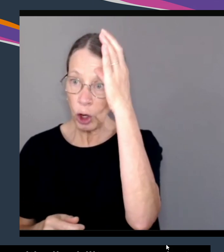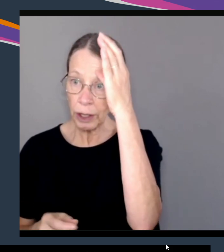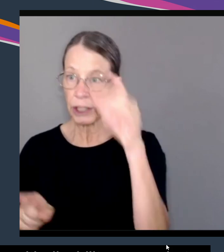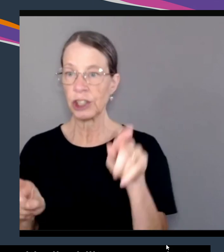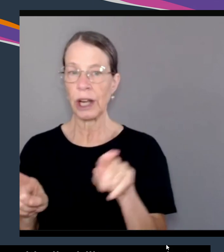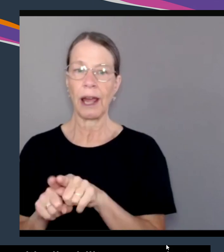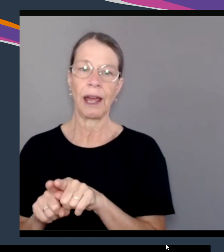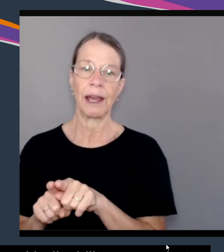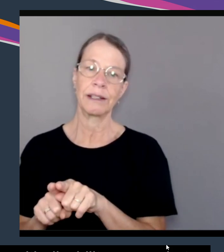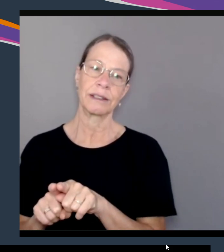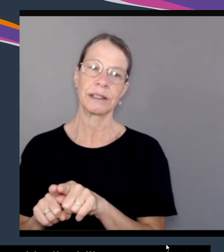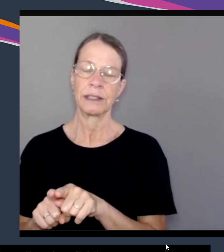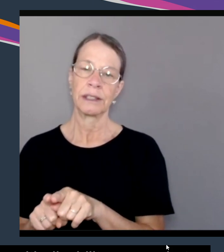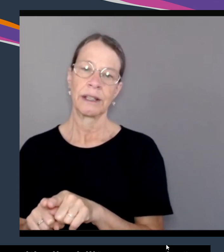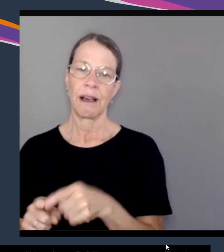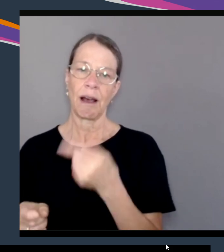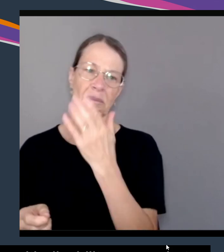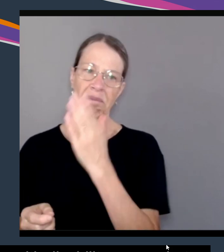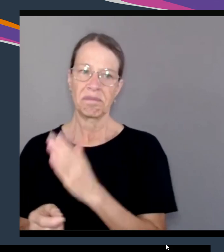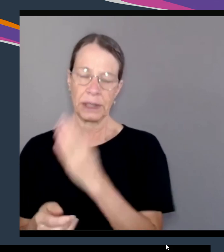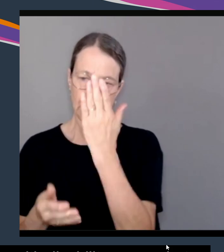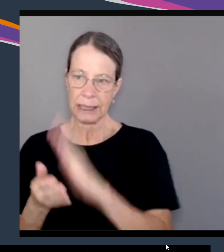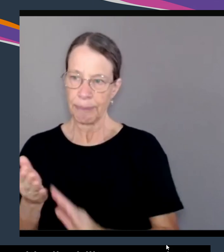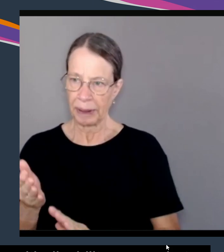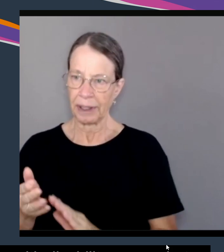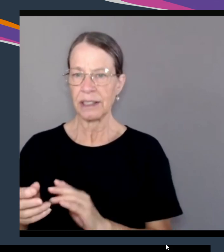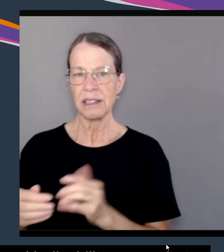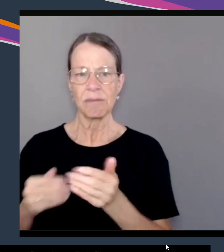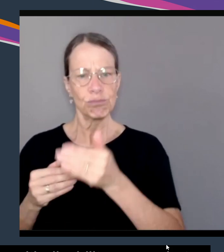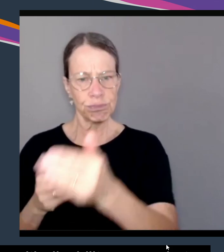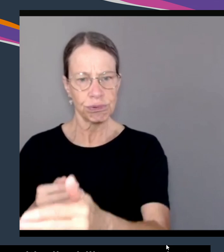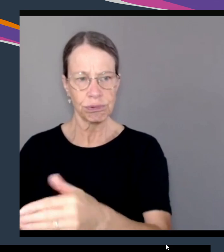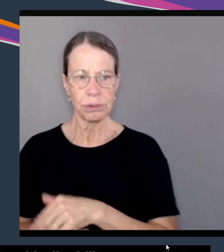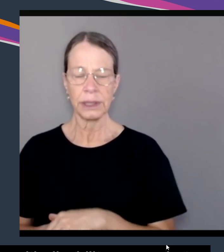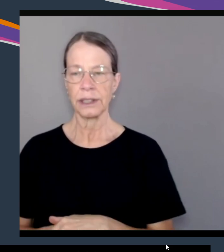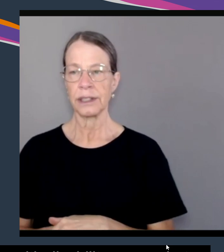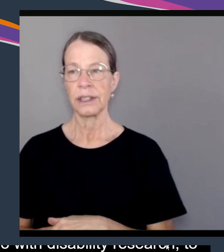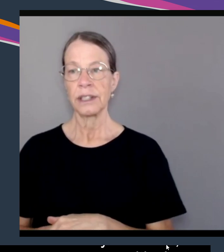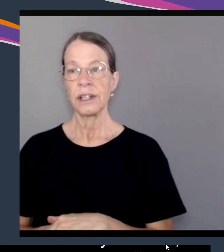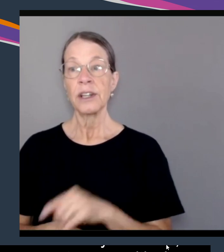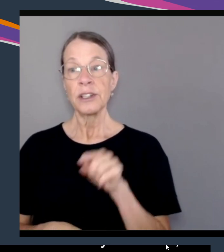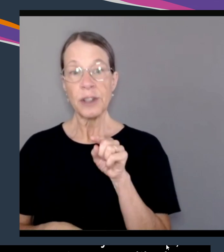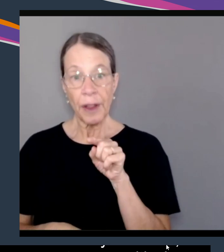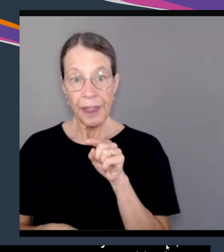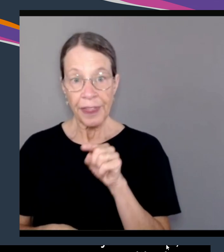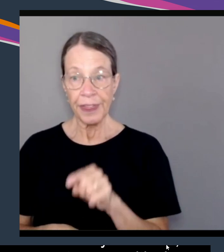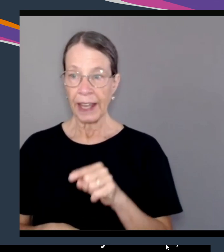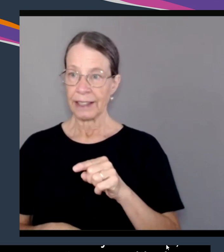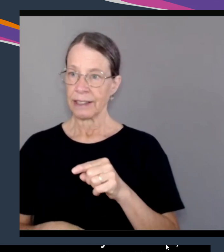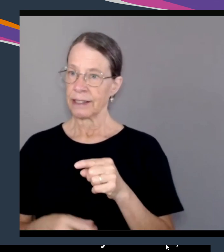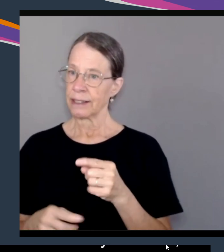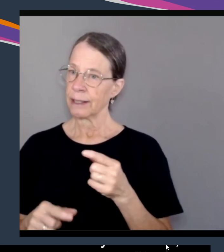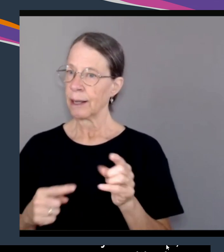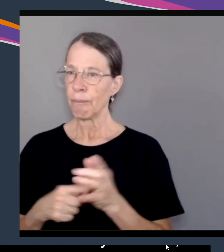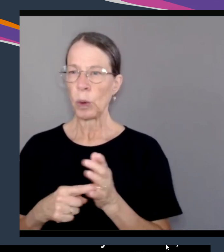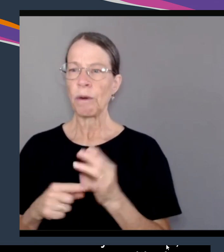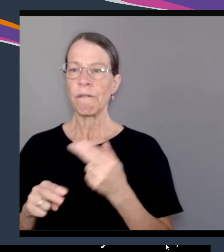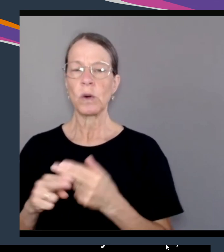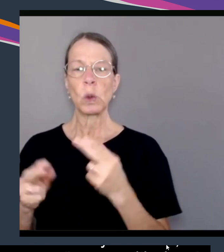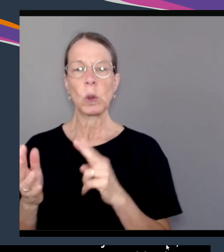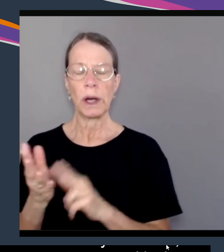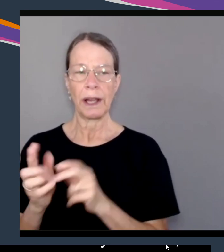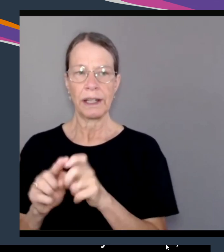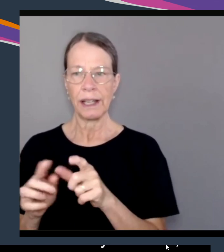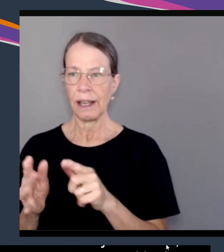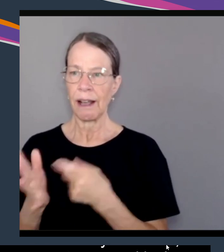This is the approach that is informing the work of Evidence to Action, which is the NDRP's critical project to connect